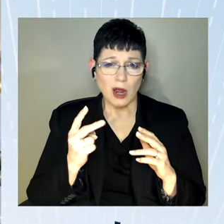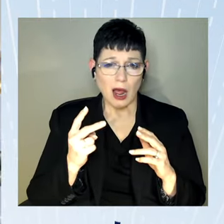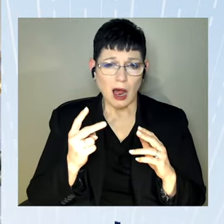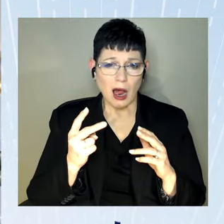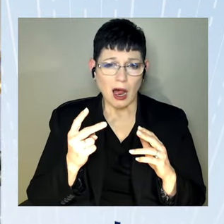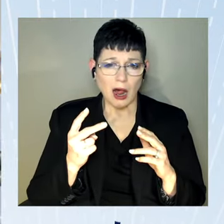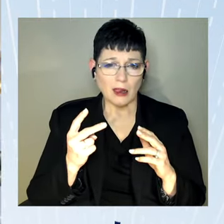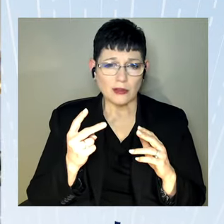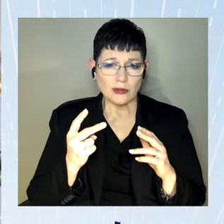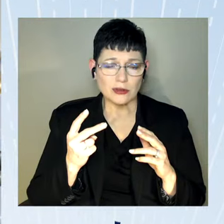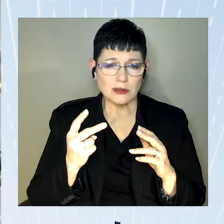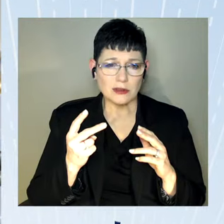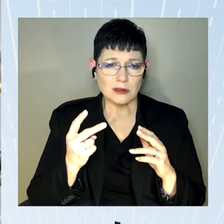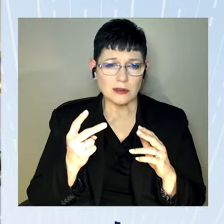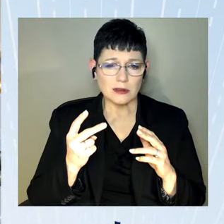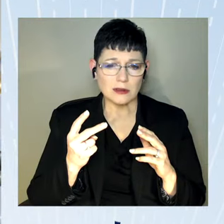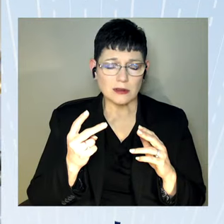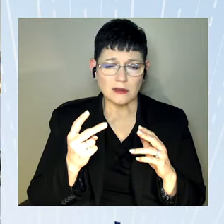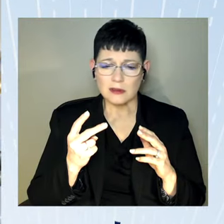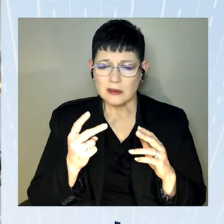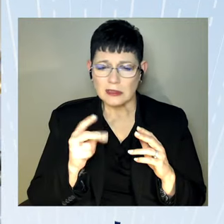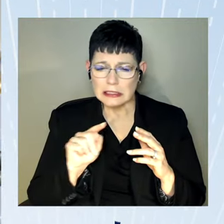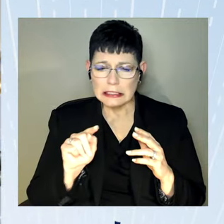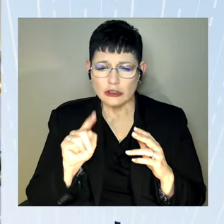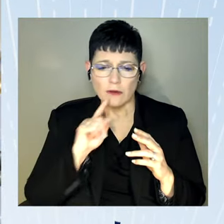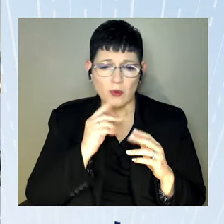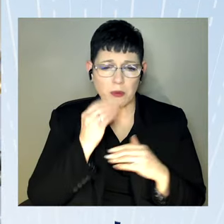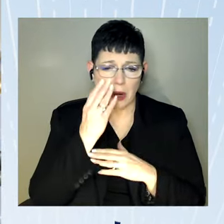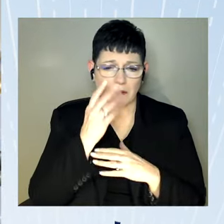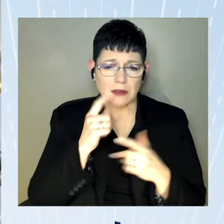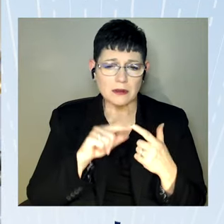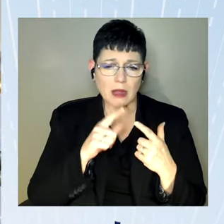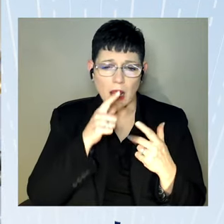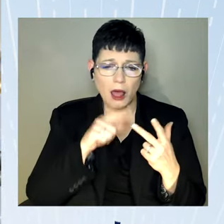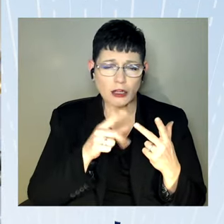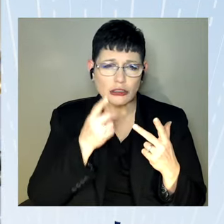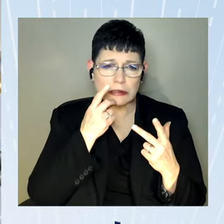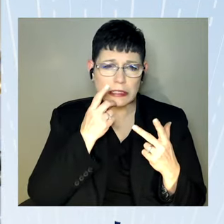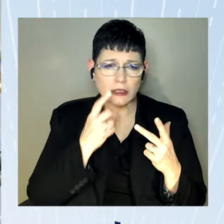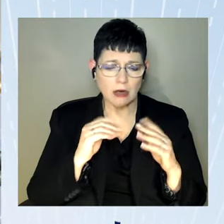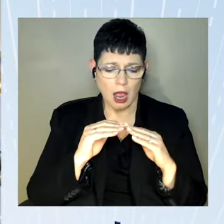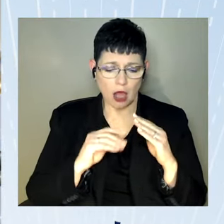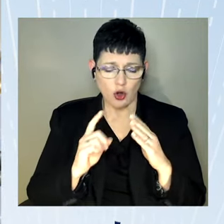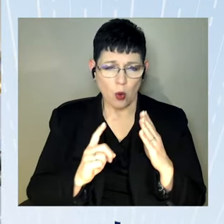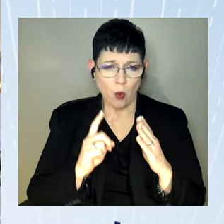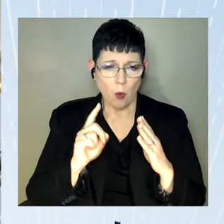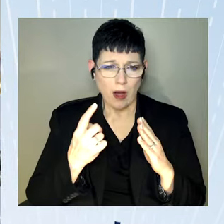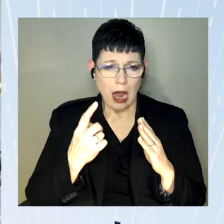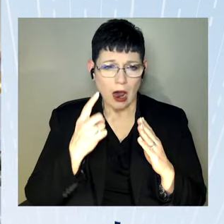most for a breakfast and a lunch and a dinner, and under a dollar for snacks.